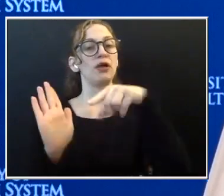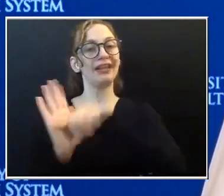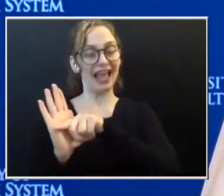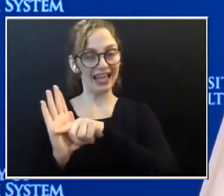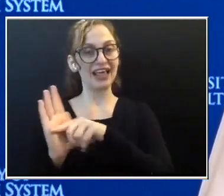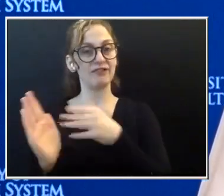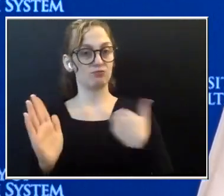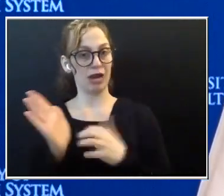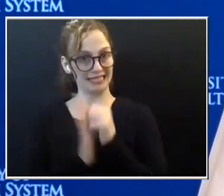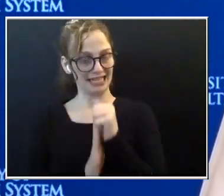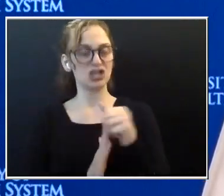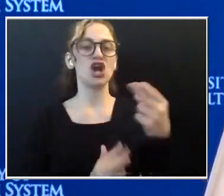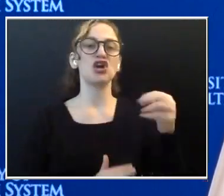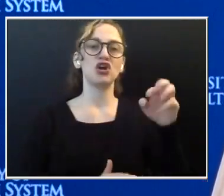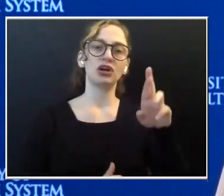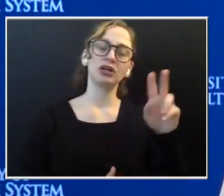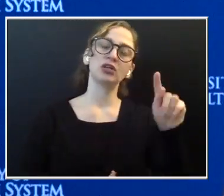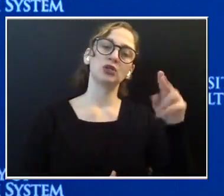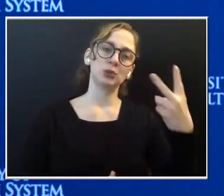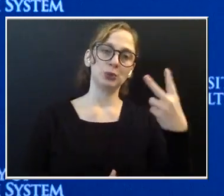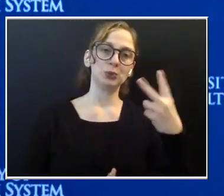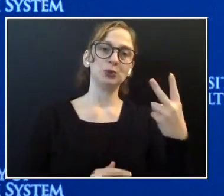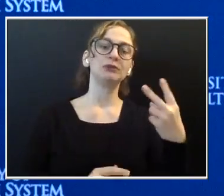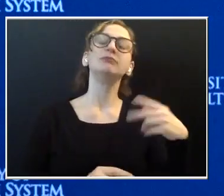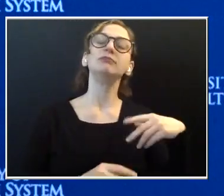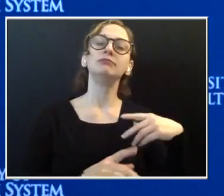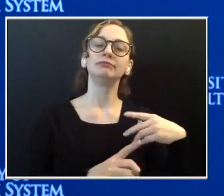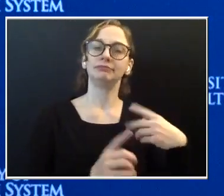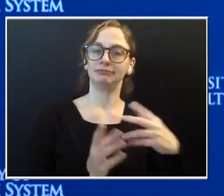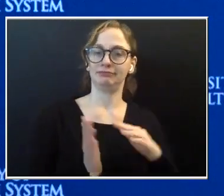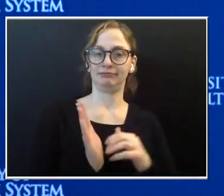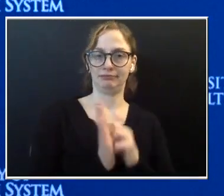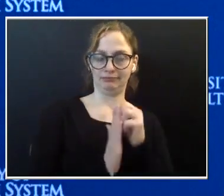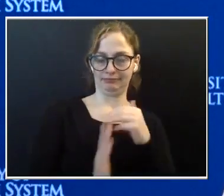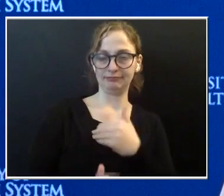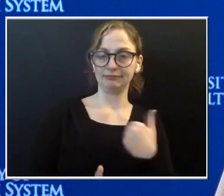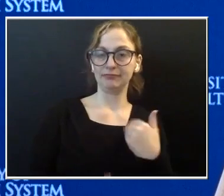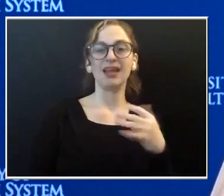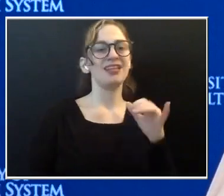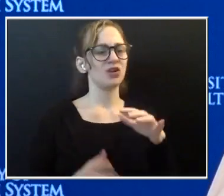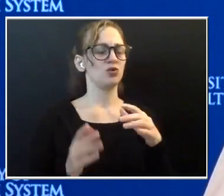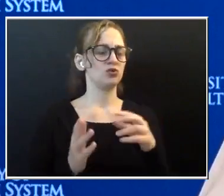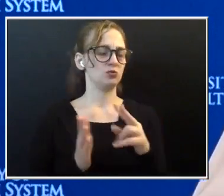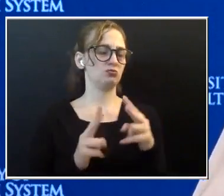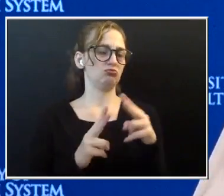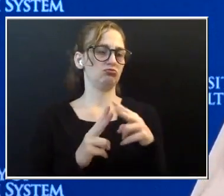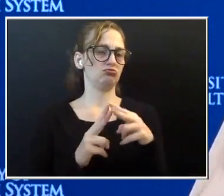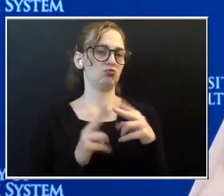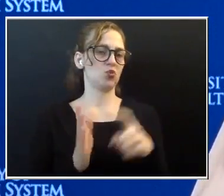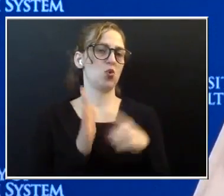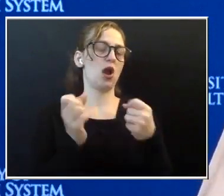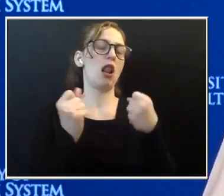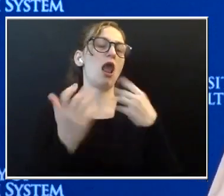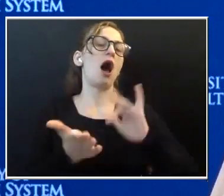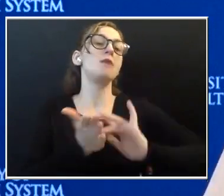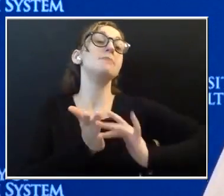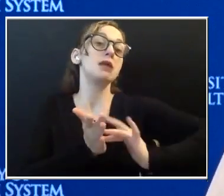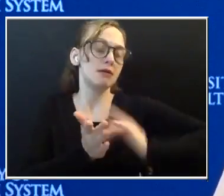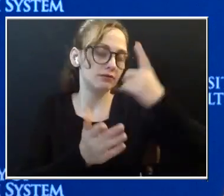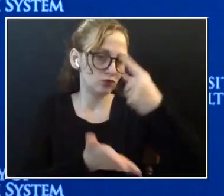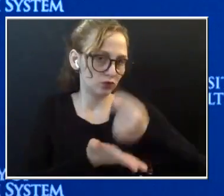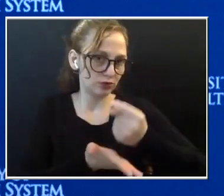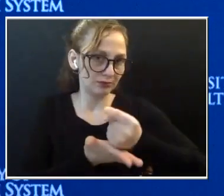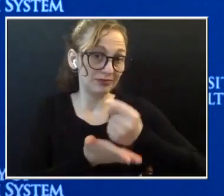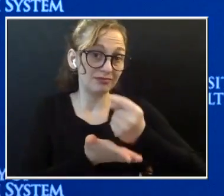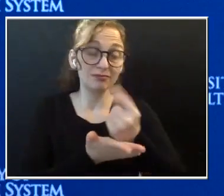require a lot of medications to be treated. So that going through all that medication, if your cancer goes away in your lymph node, there